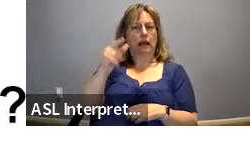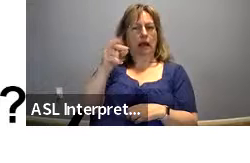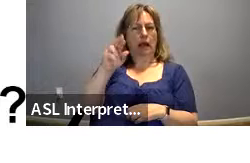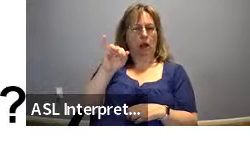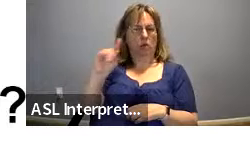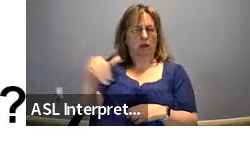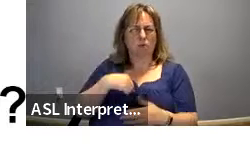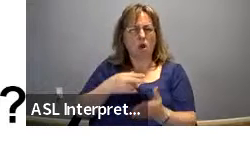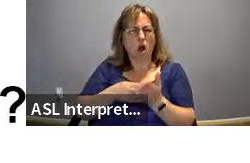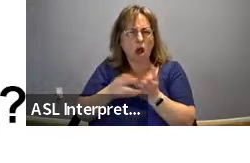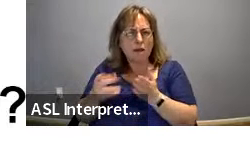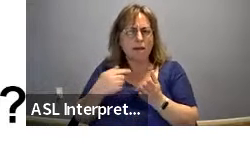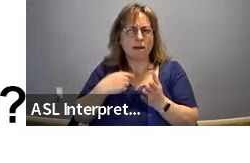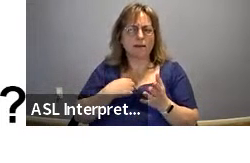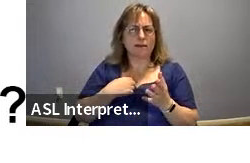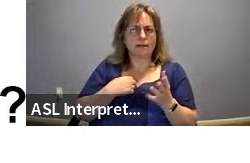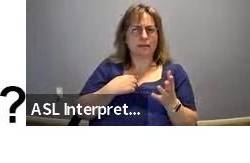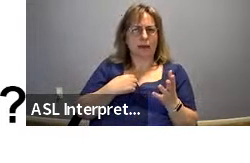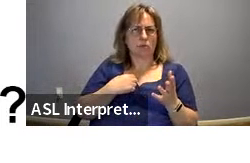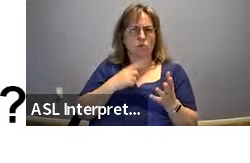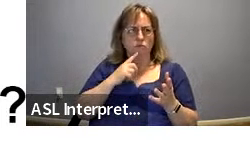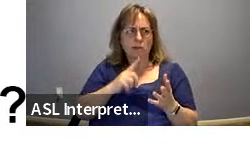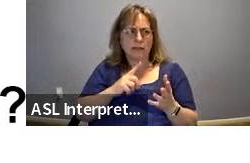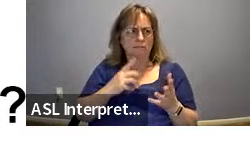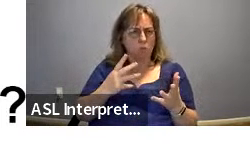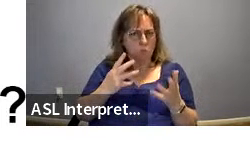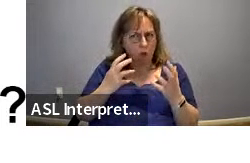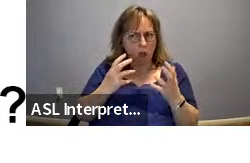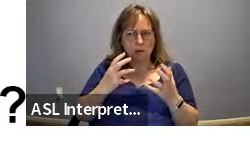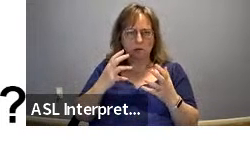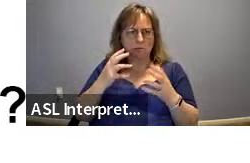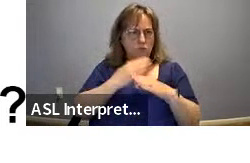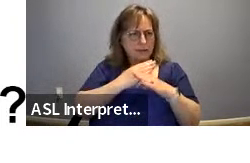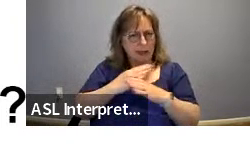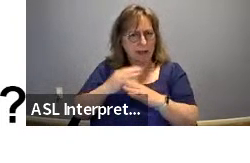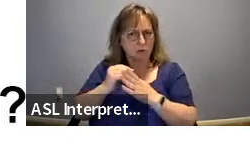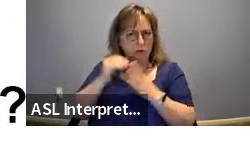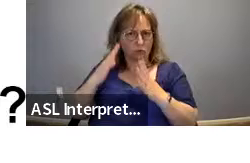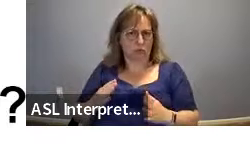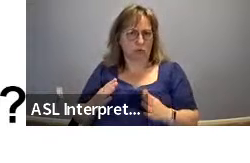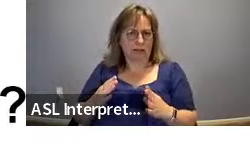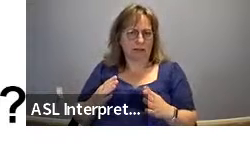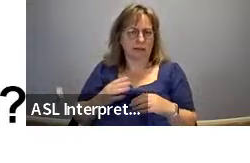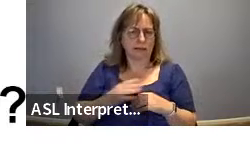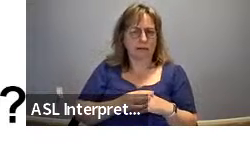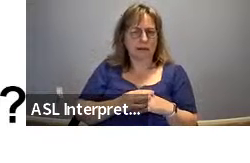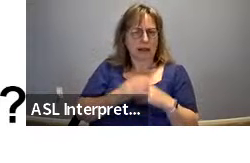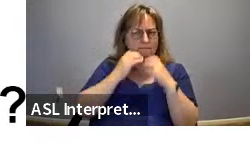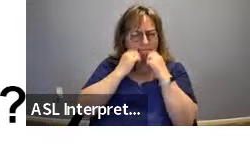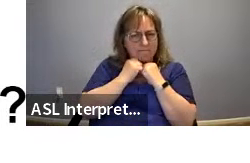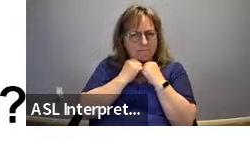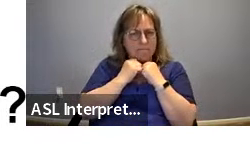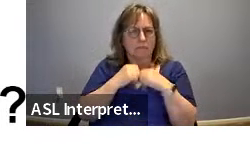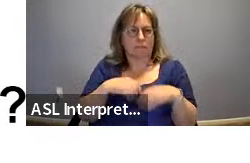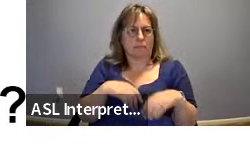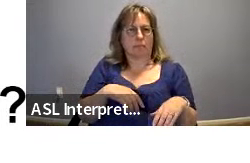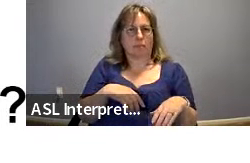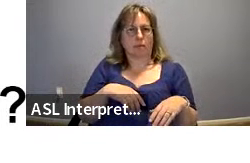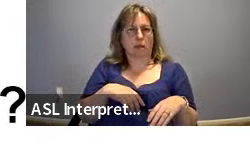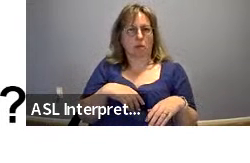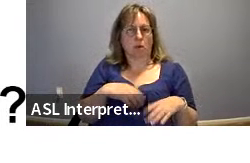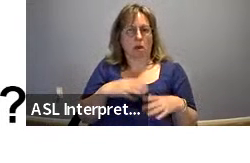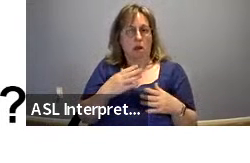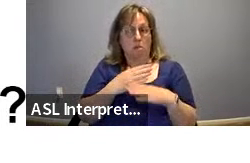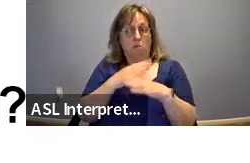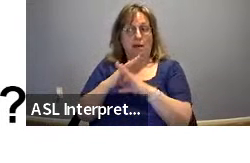and care for protecting our students in many ways, including their presence online